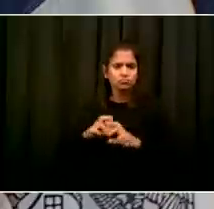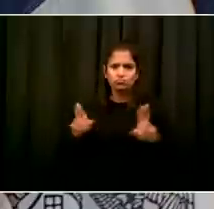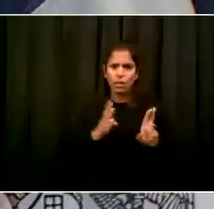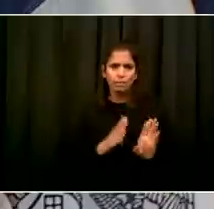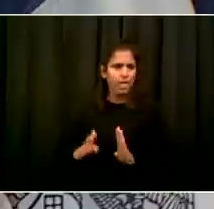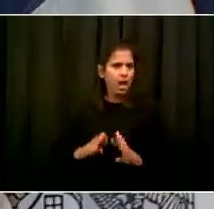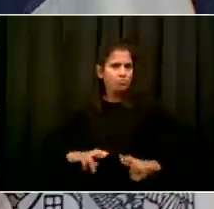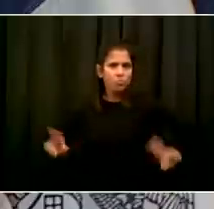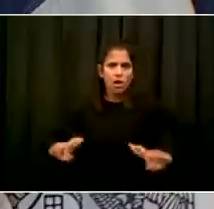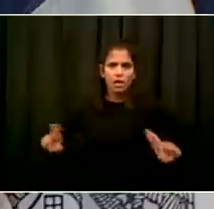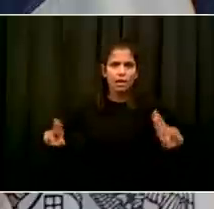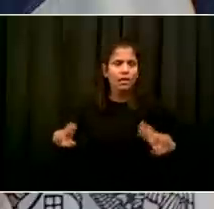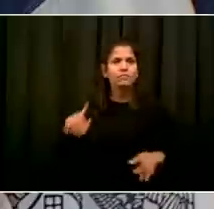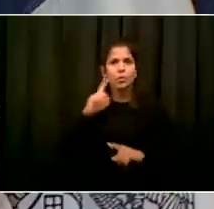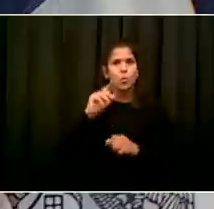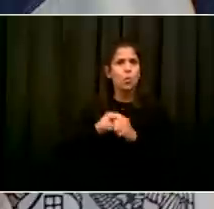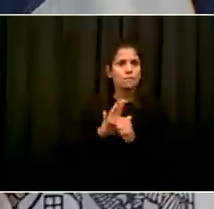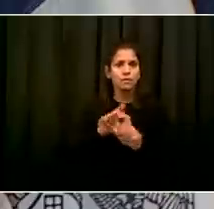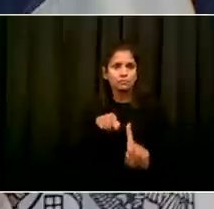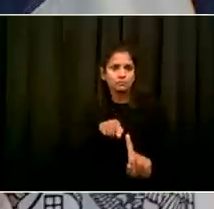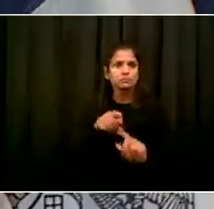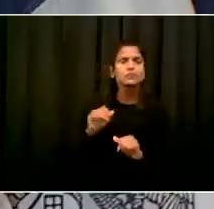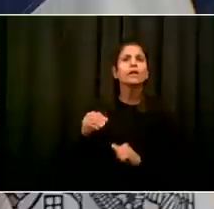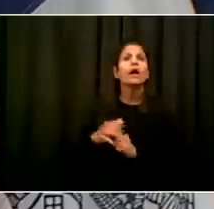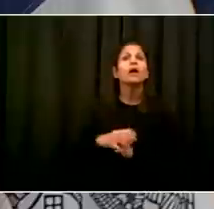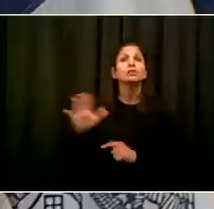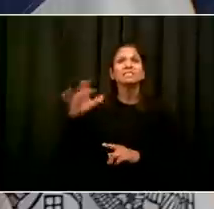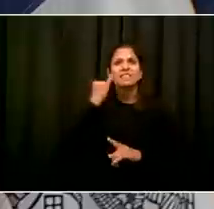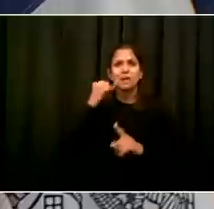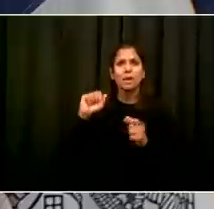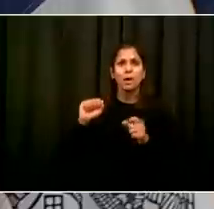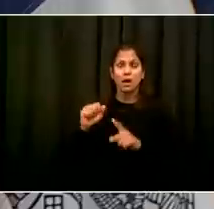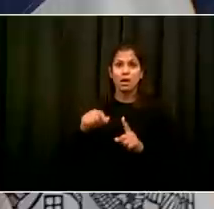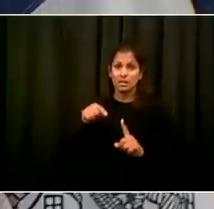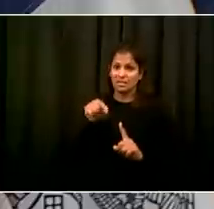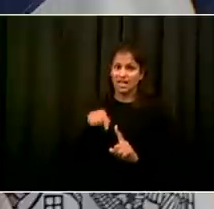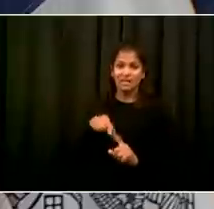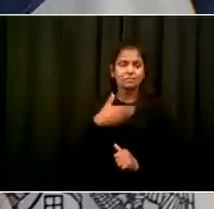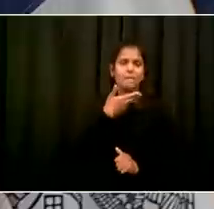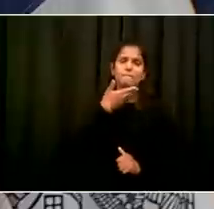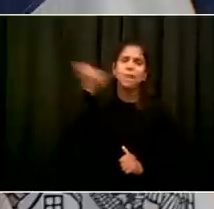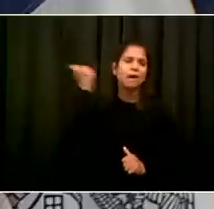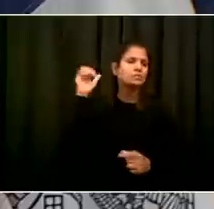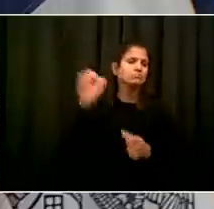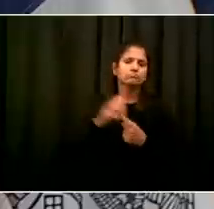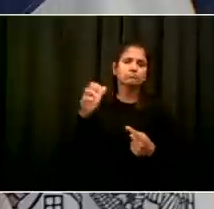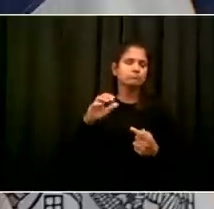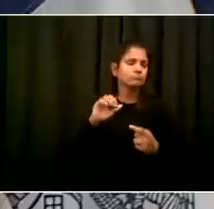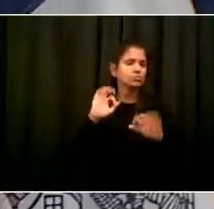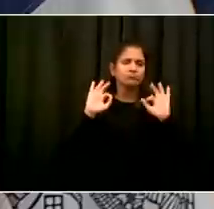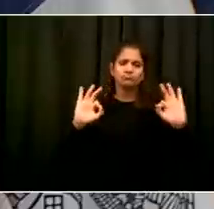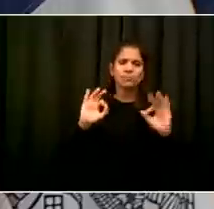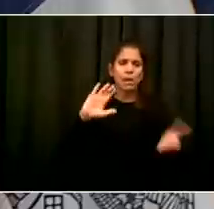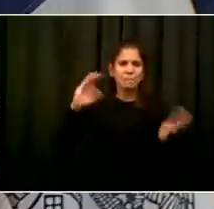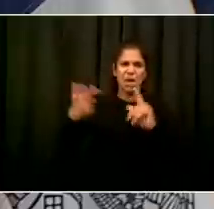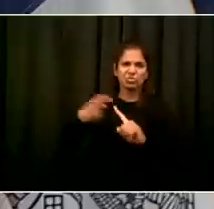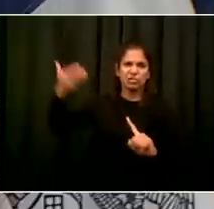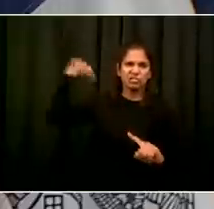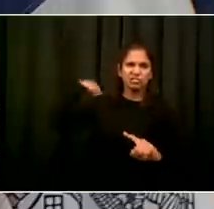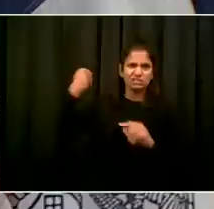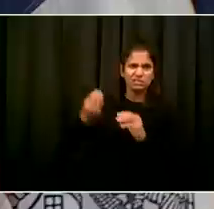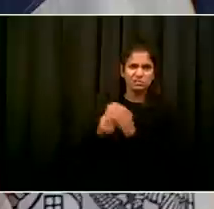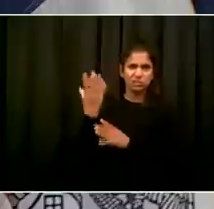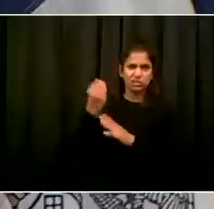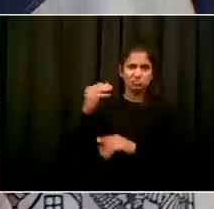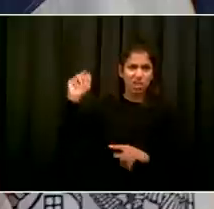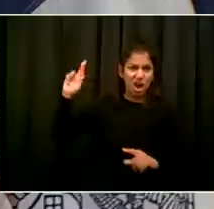whatever is happening now has not moved very quickly in terms of hospitalizations. But yeah, we have to be ready in case of any scenario. So go